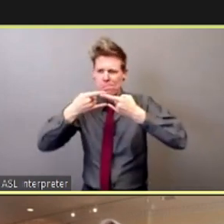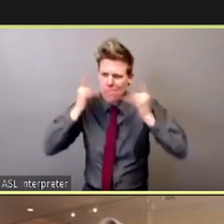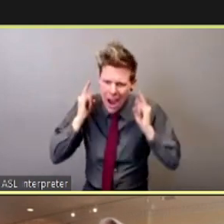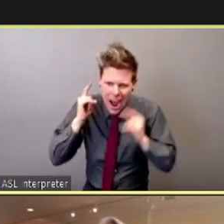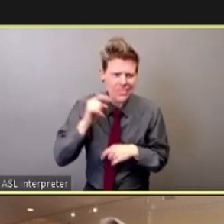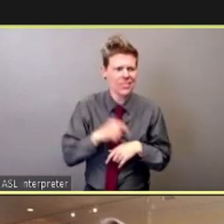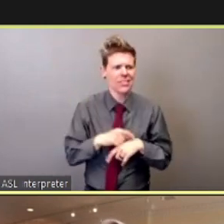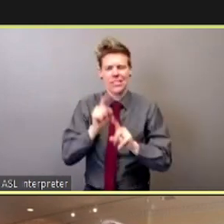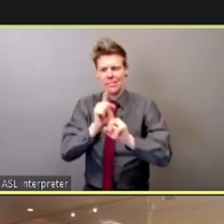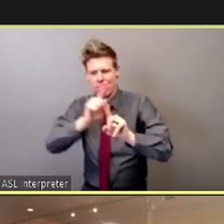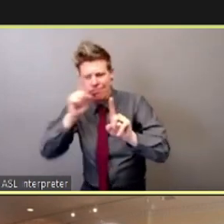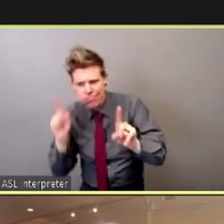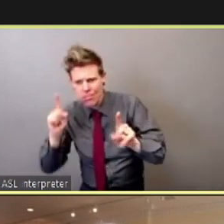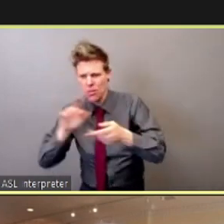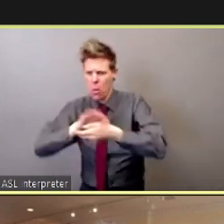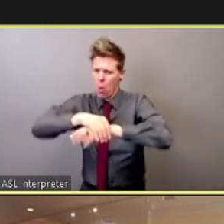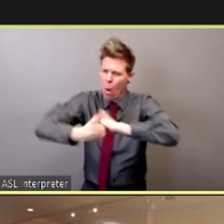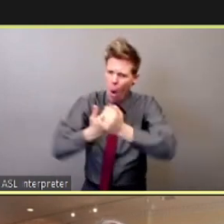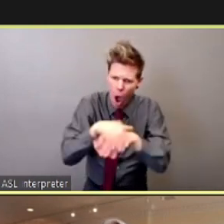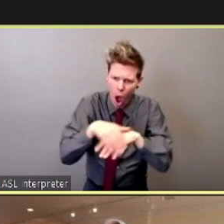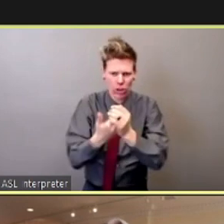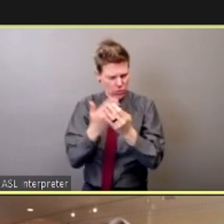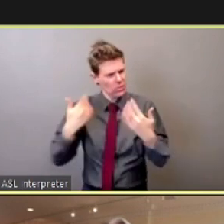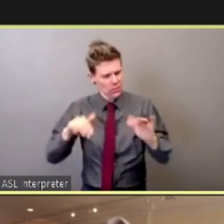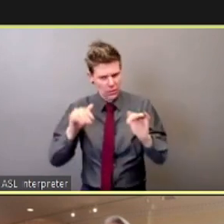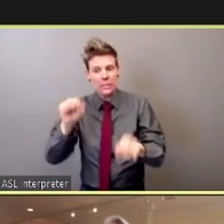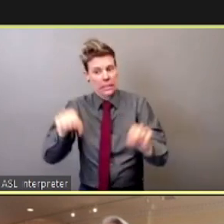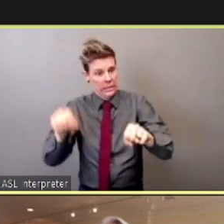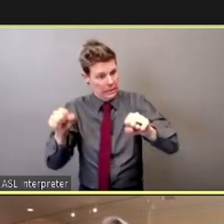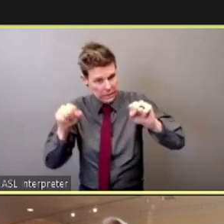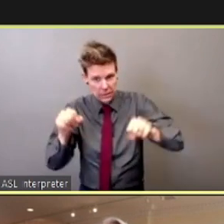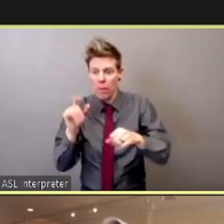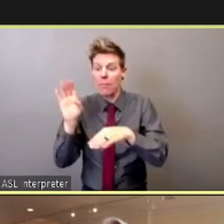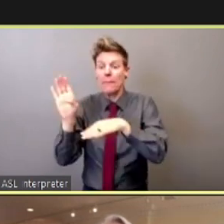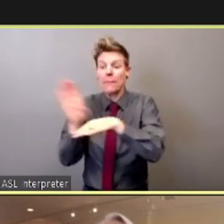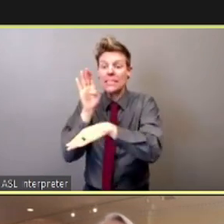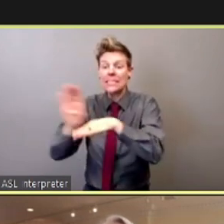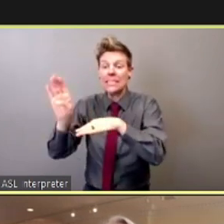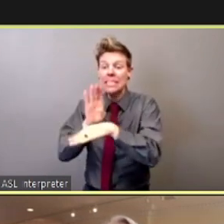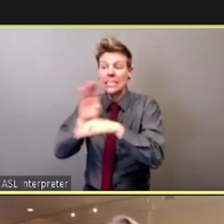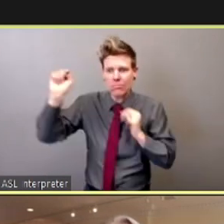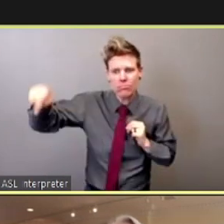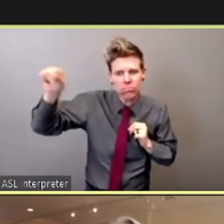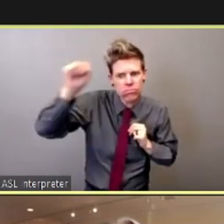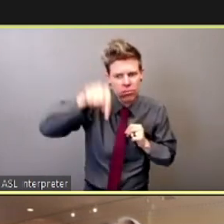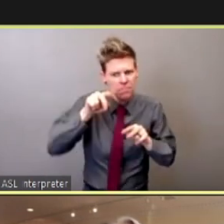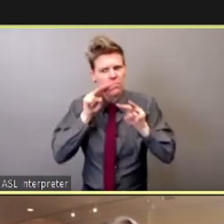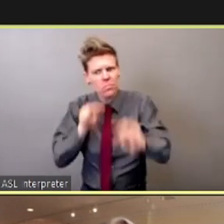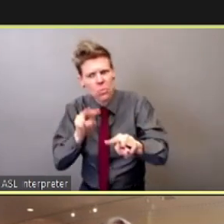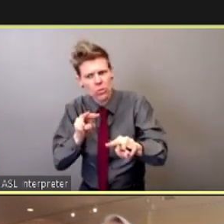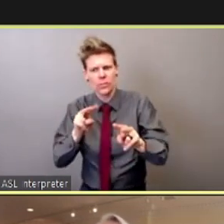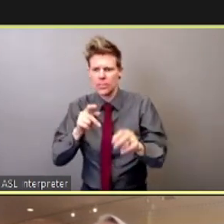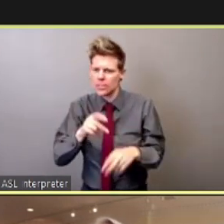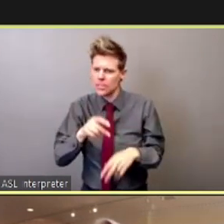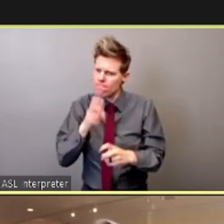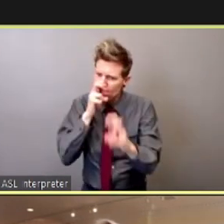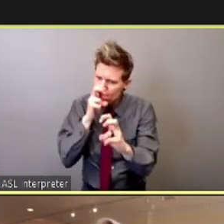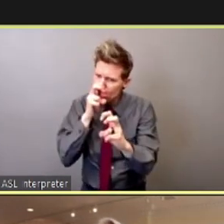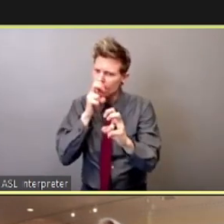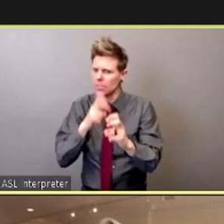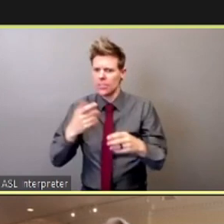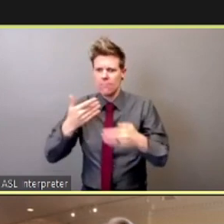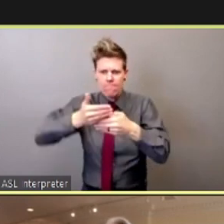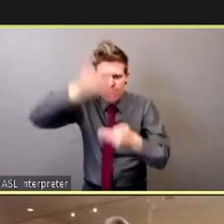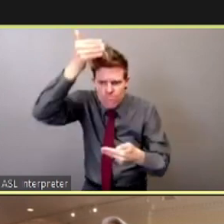combination. More businesses doing surveillance testing, more employees given the tools for COVID safety, more New